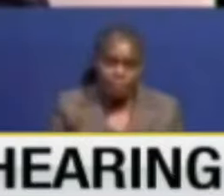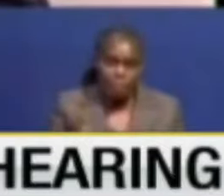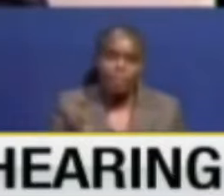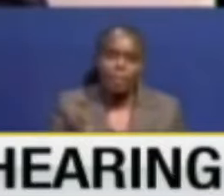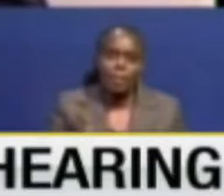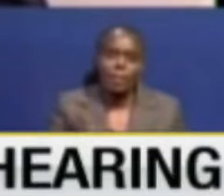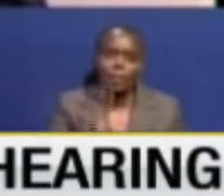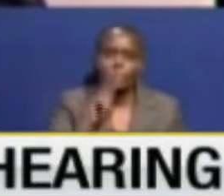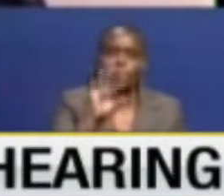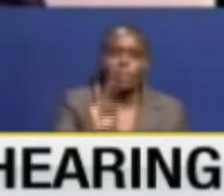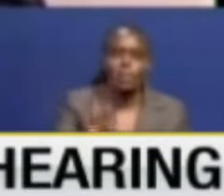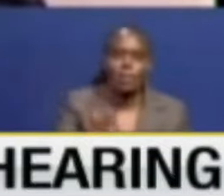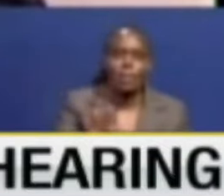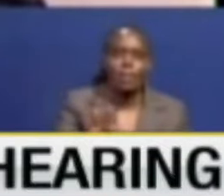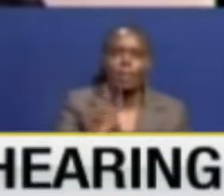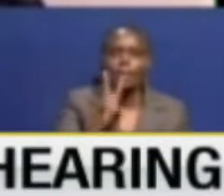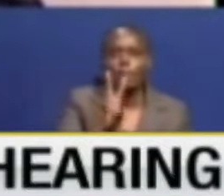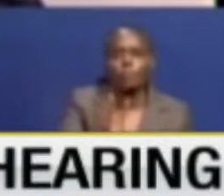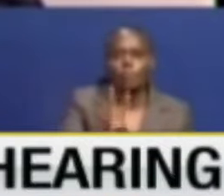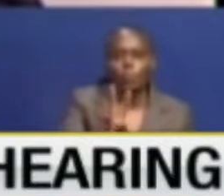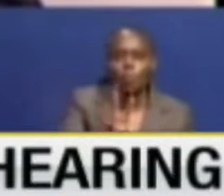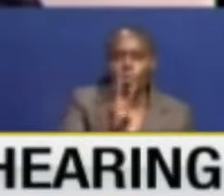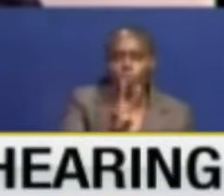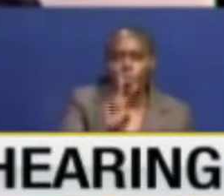as at 23rd